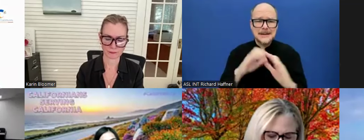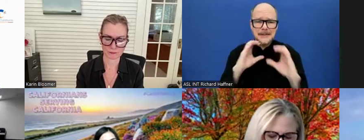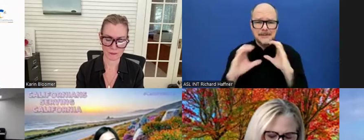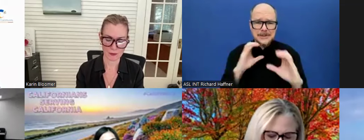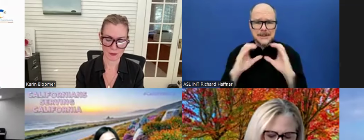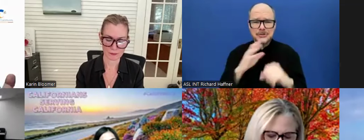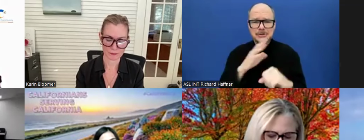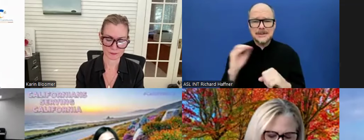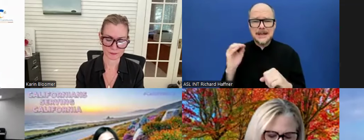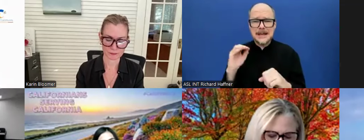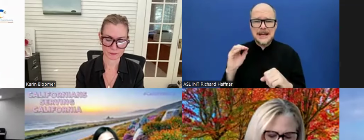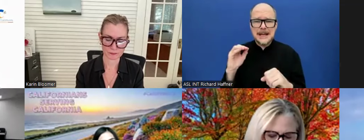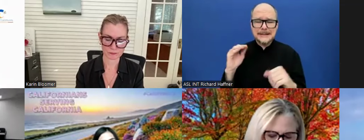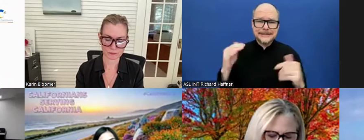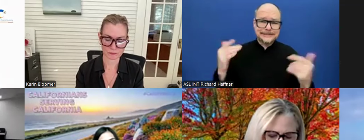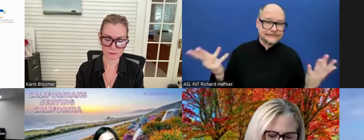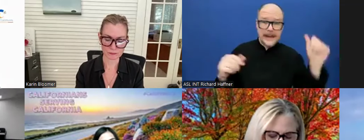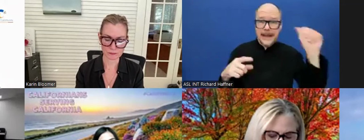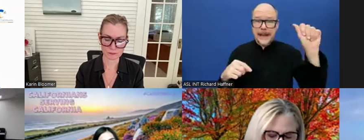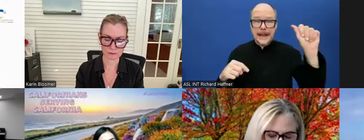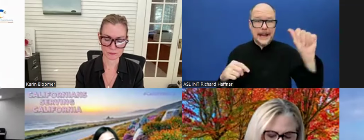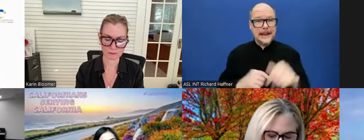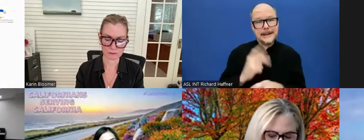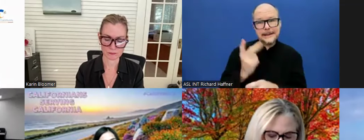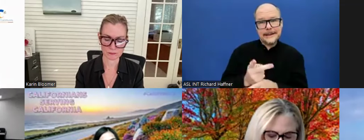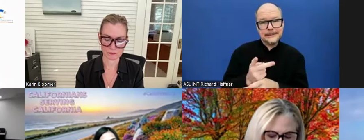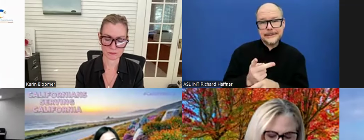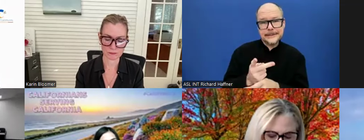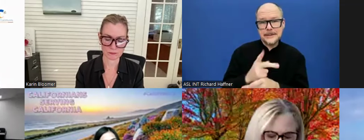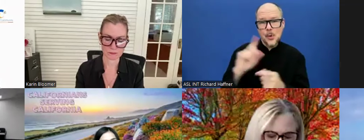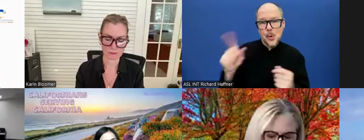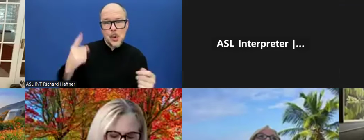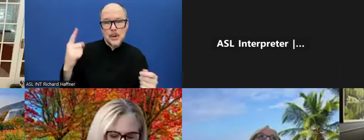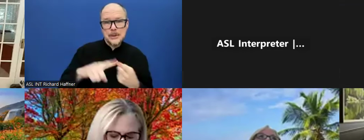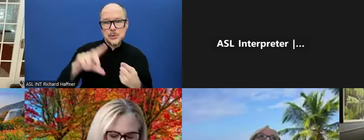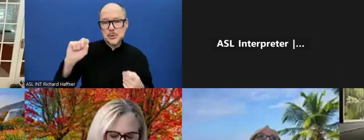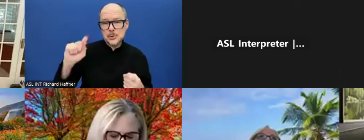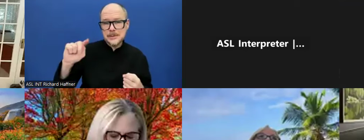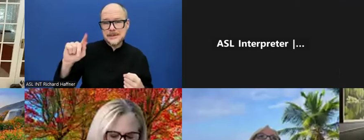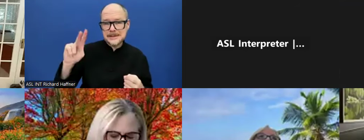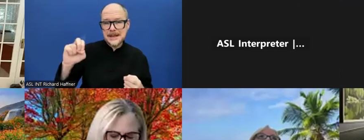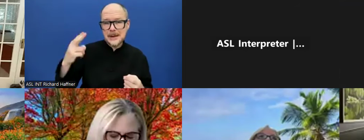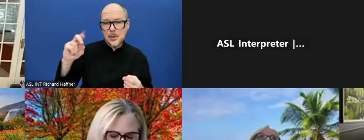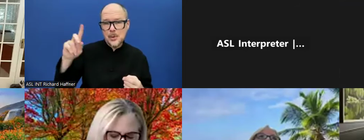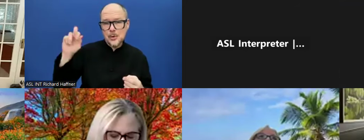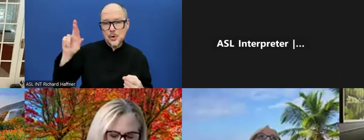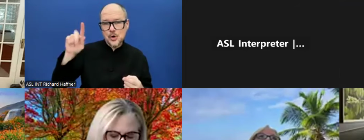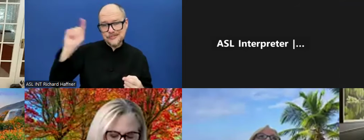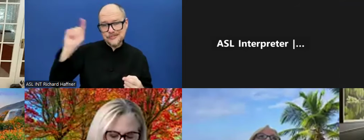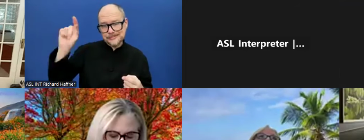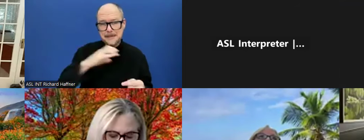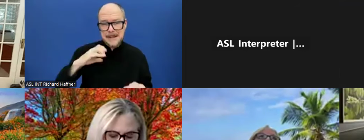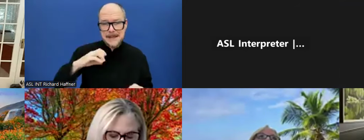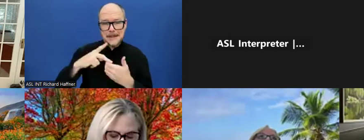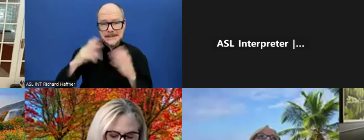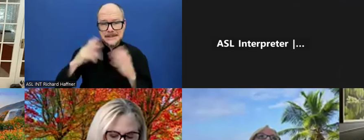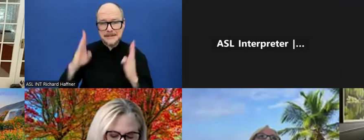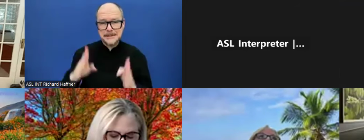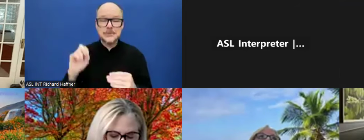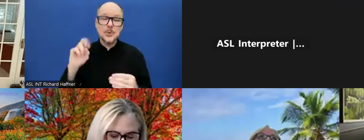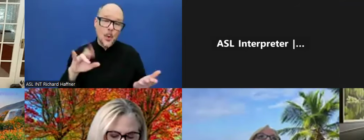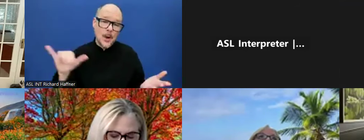decide whether A, just to keep it to the stakeholder committees participants, or maybe, like Maria said,